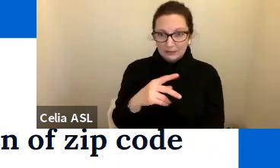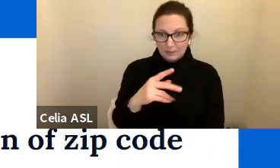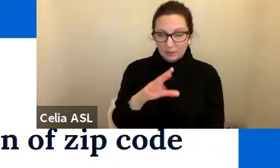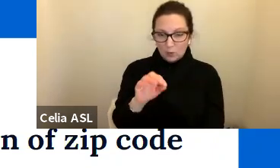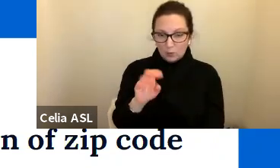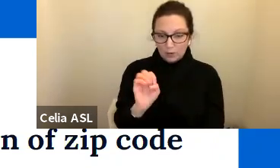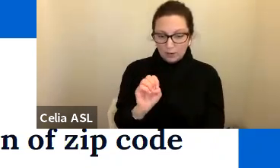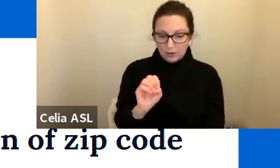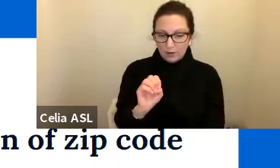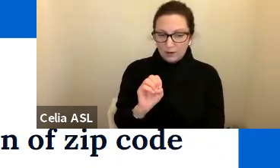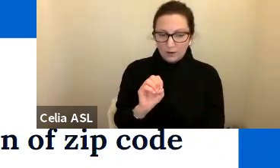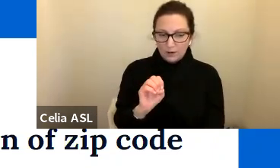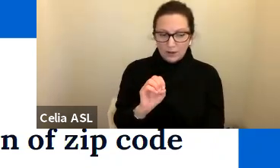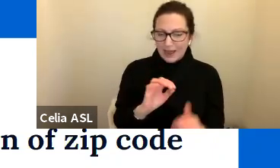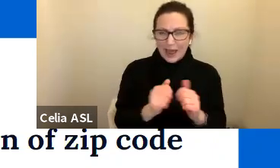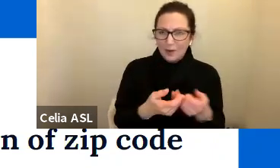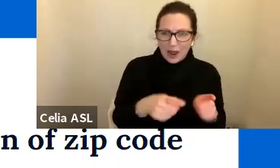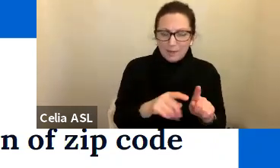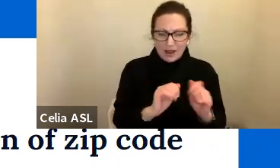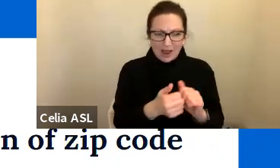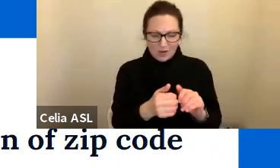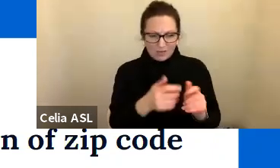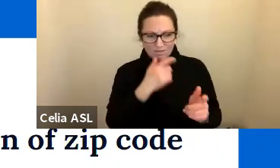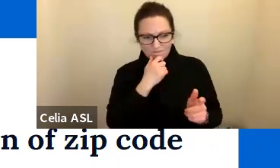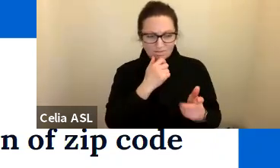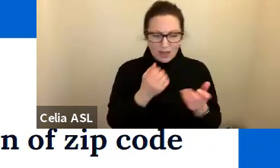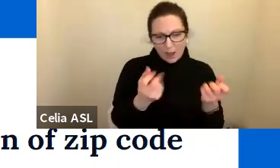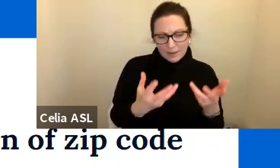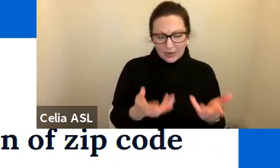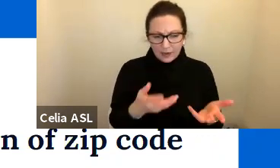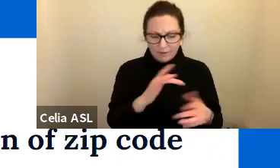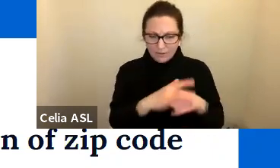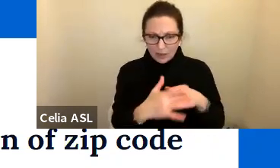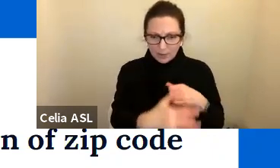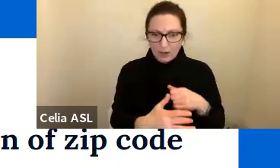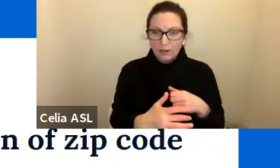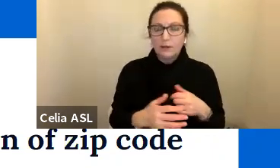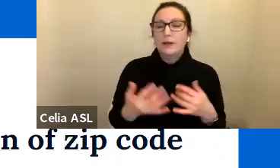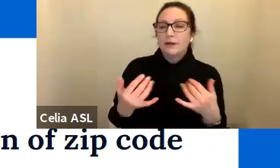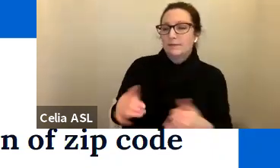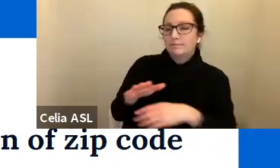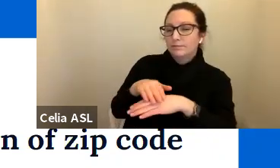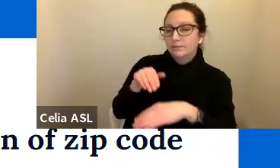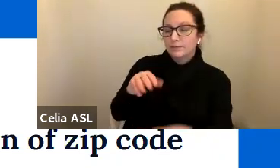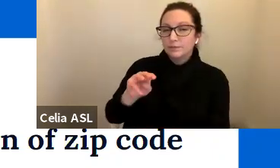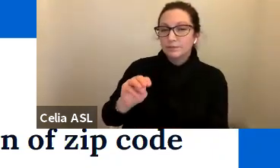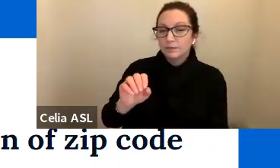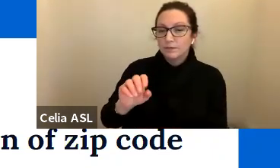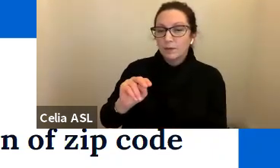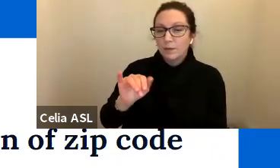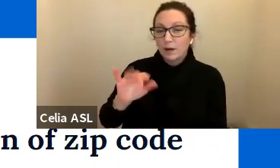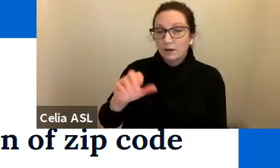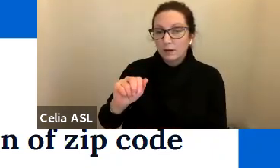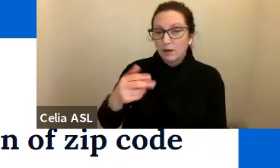code? How does that happen? Yeah, and I'll invite my colleague Monica Hogan to support me in